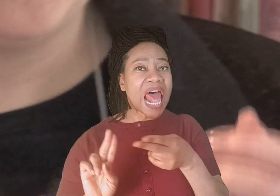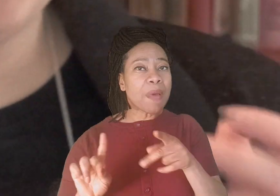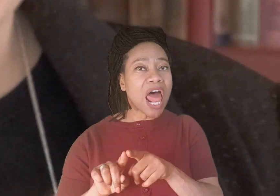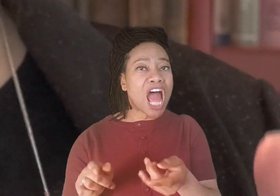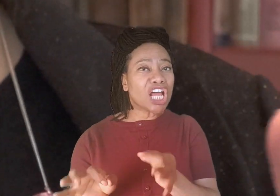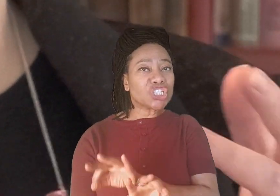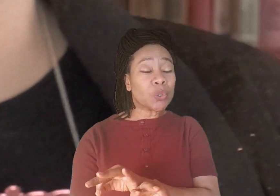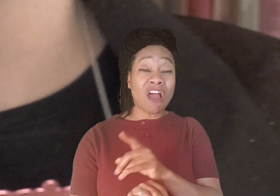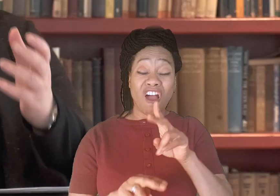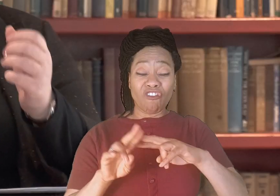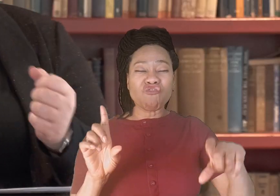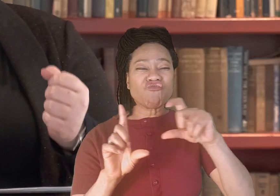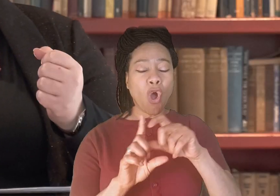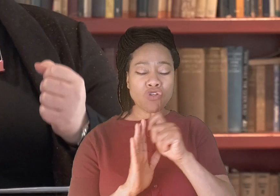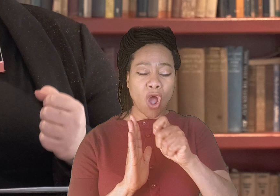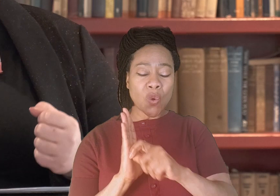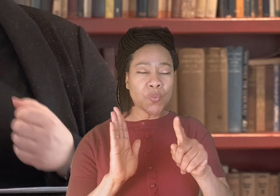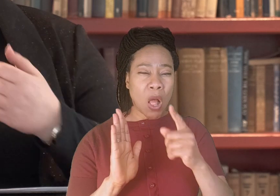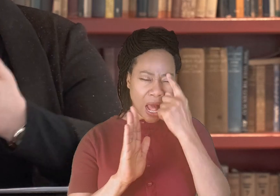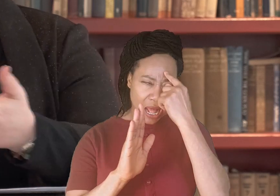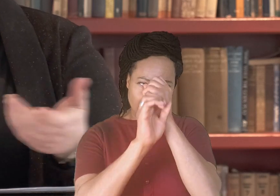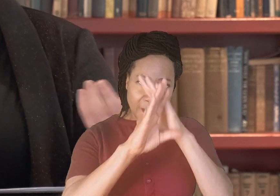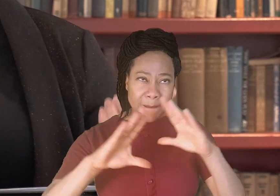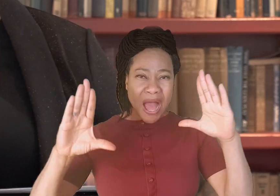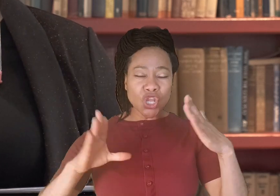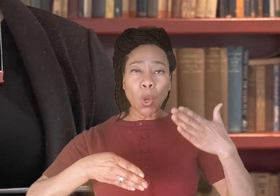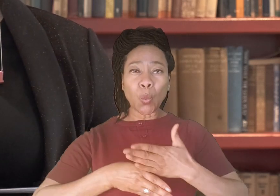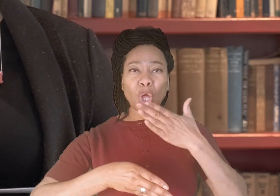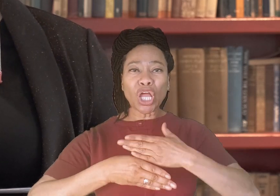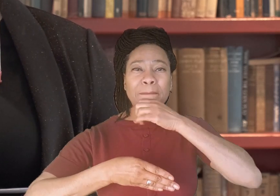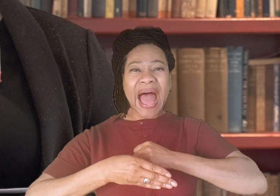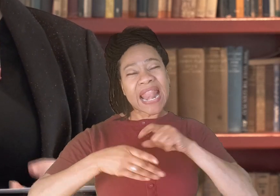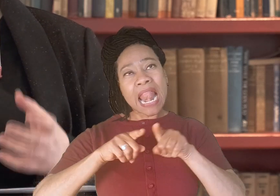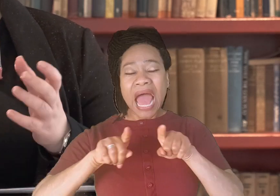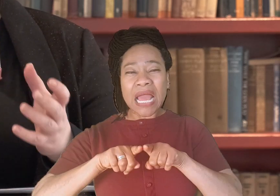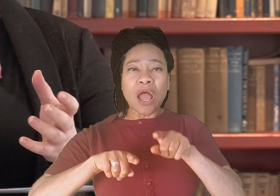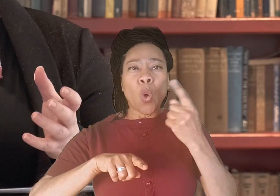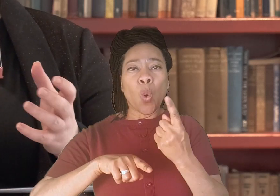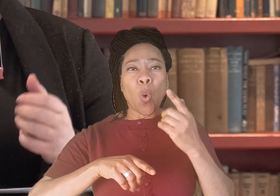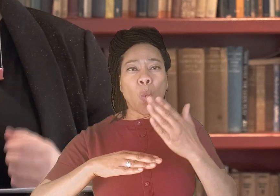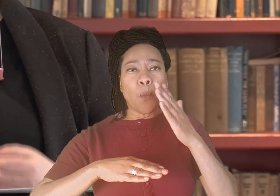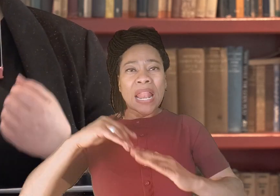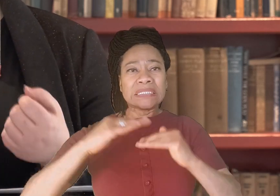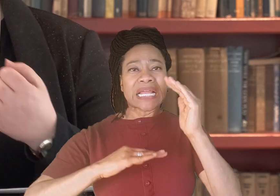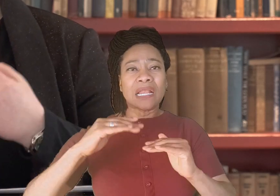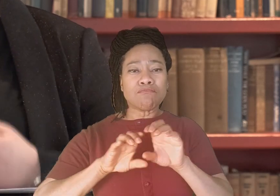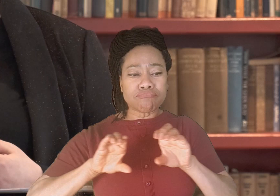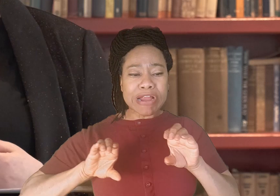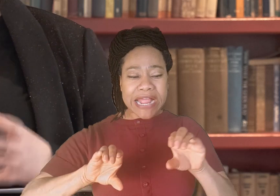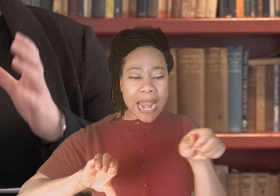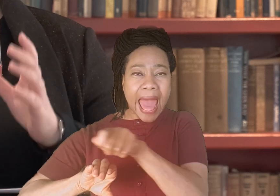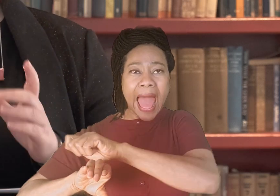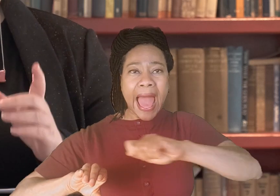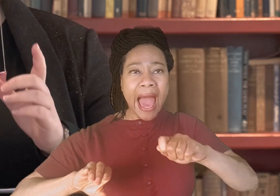wrote, "Let us imagine a workman, a bricklayer, let us say, who has fallen off a house and been